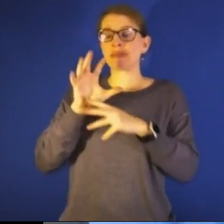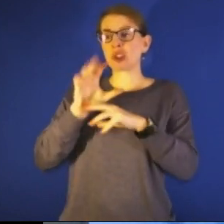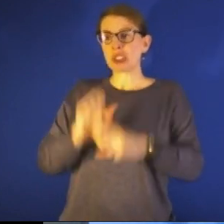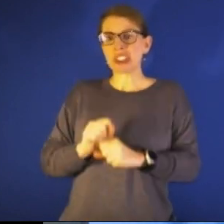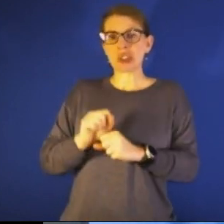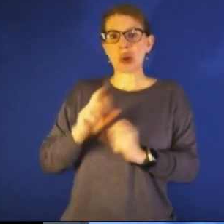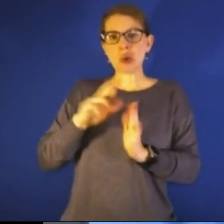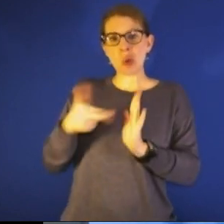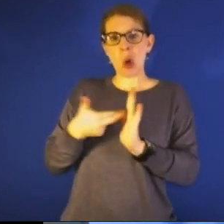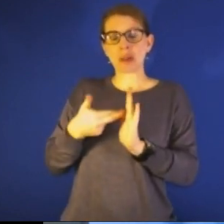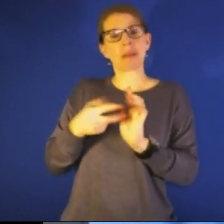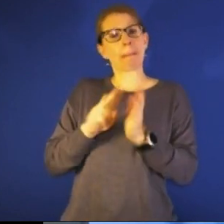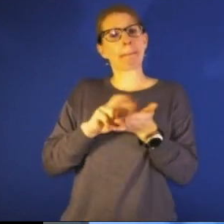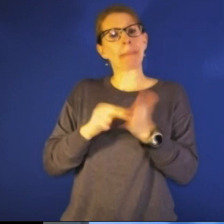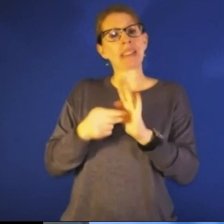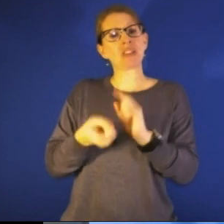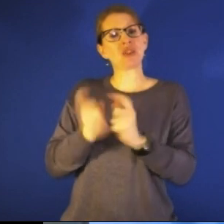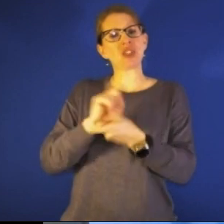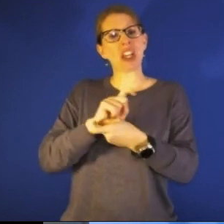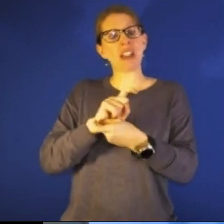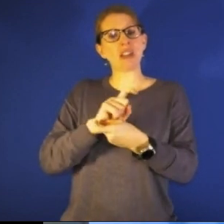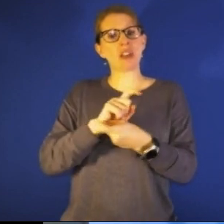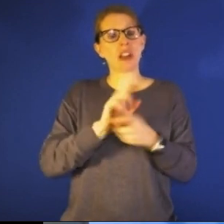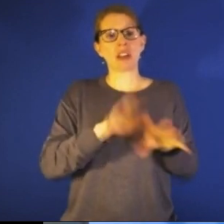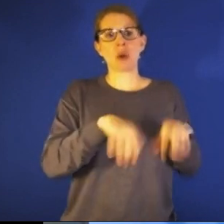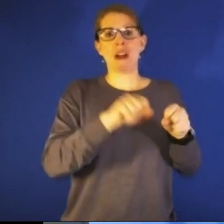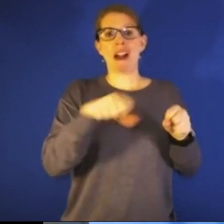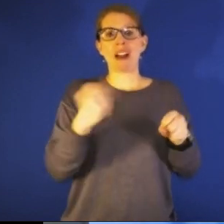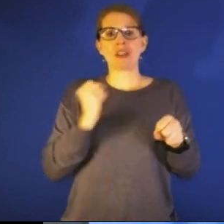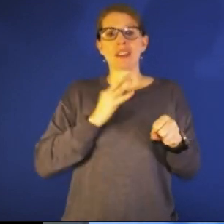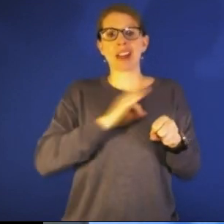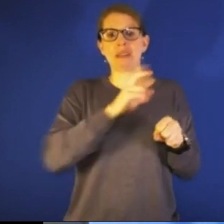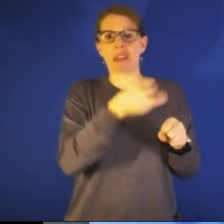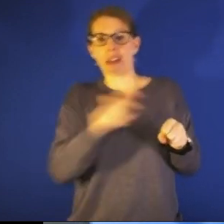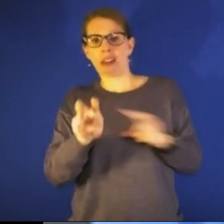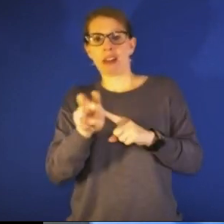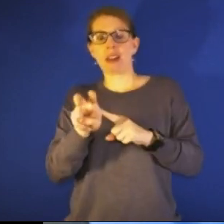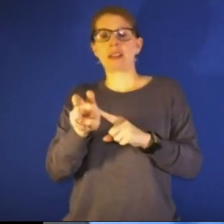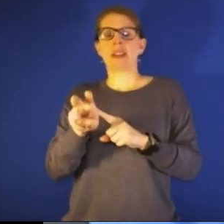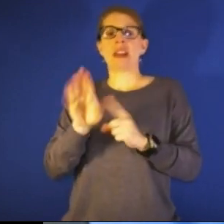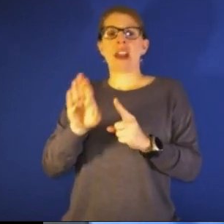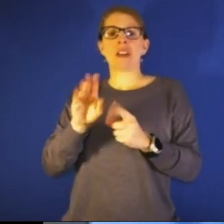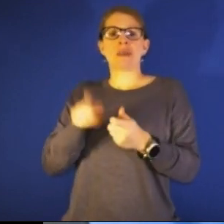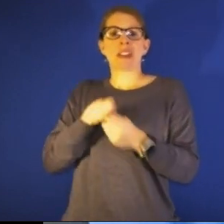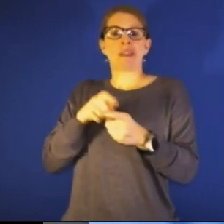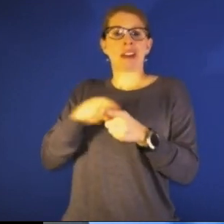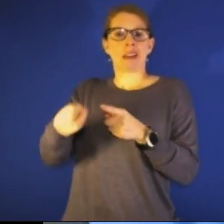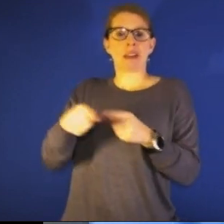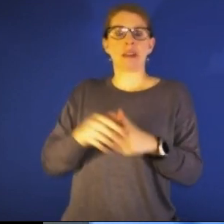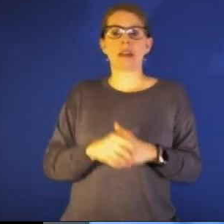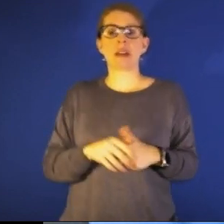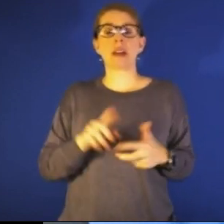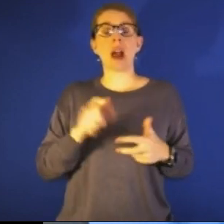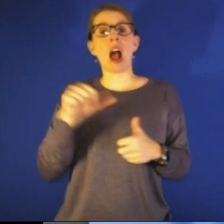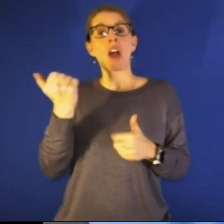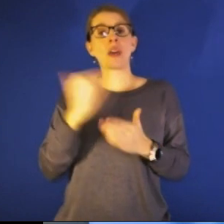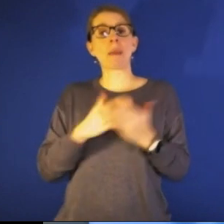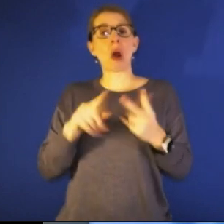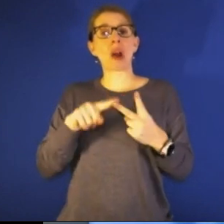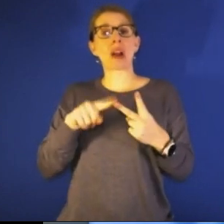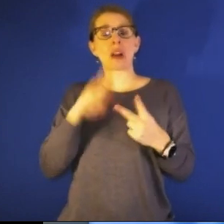that would help to improve our staffing. The other piece of that we would be allowed to do